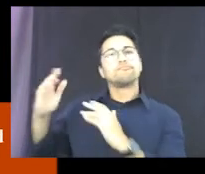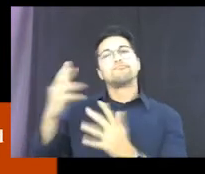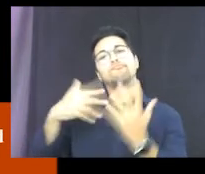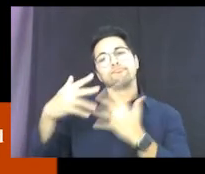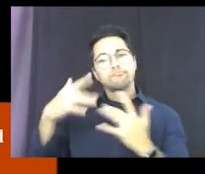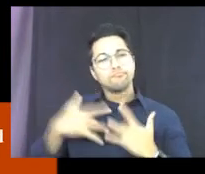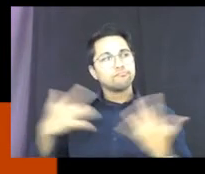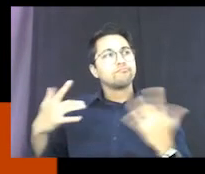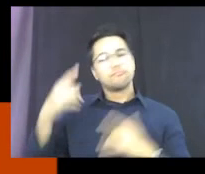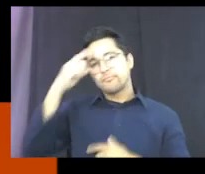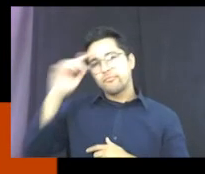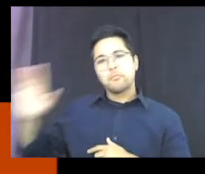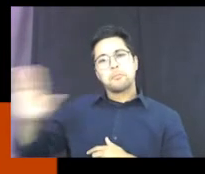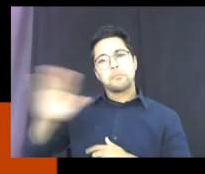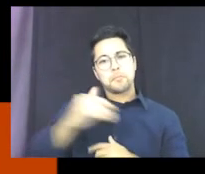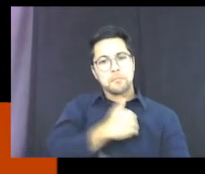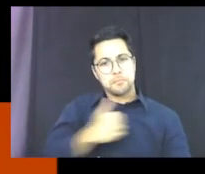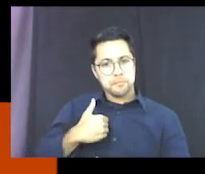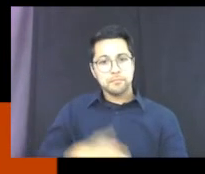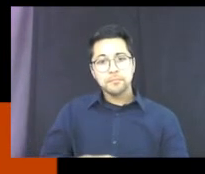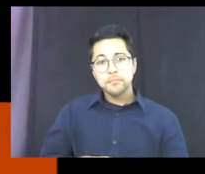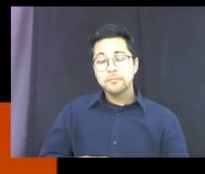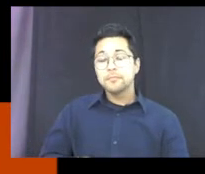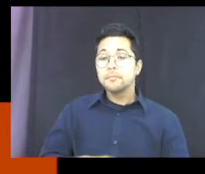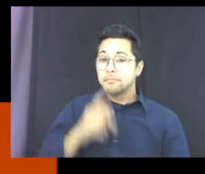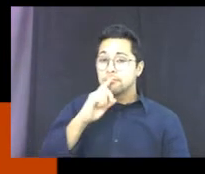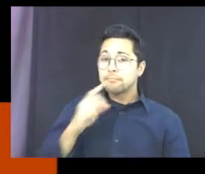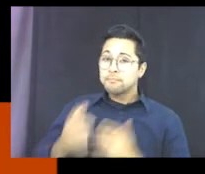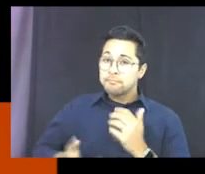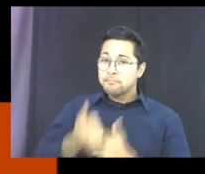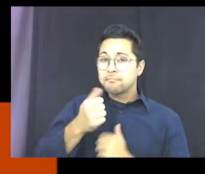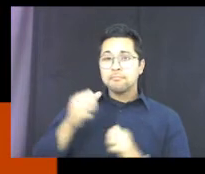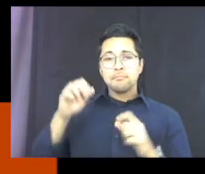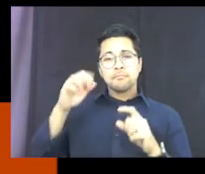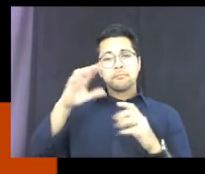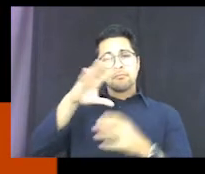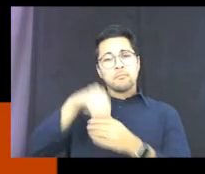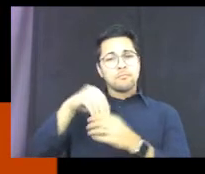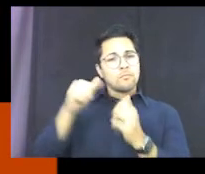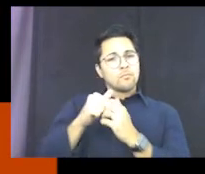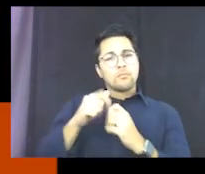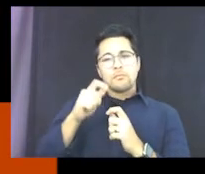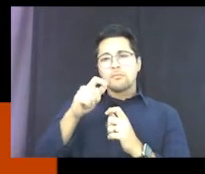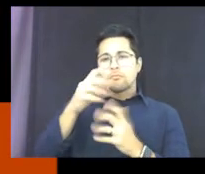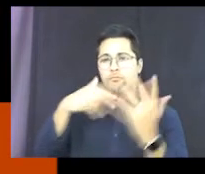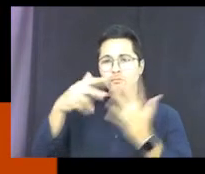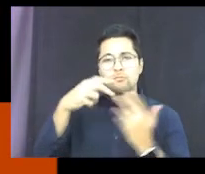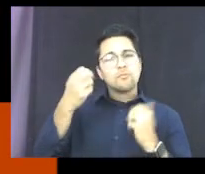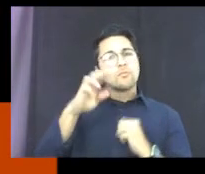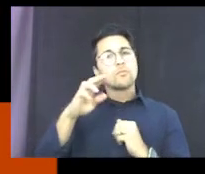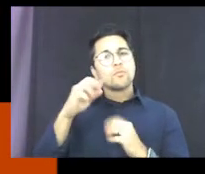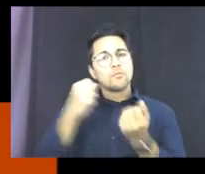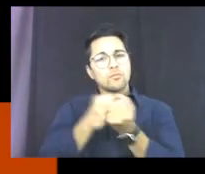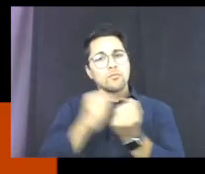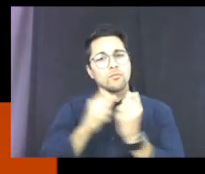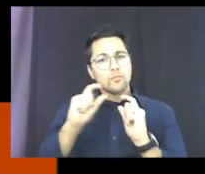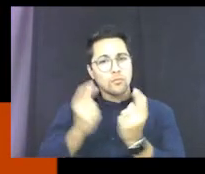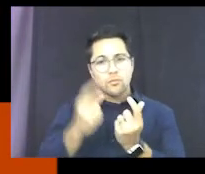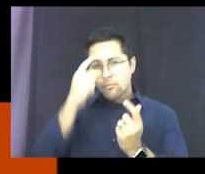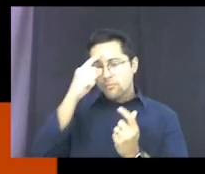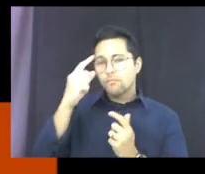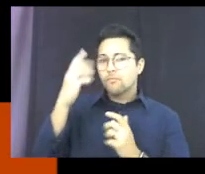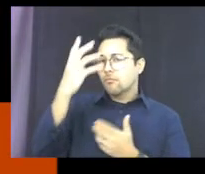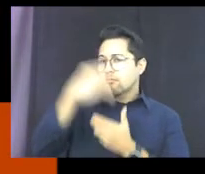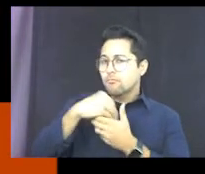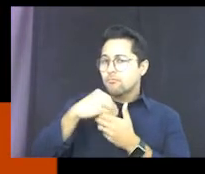their members. In many cases, participation within a social or support group for autistic adults